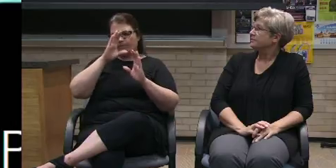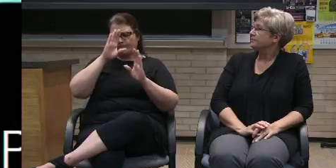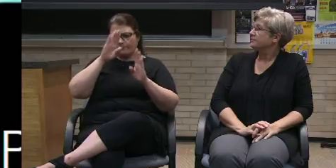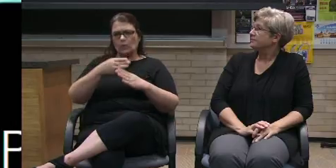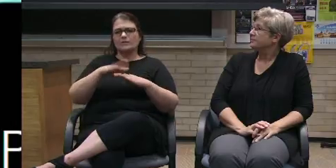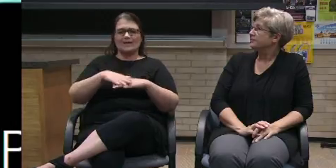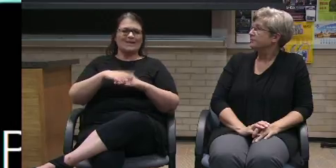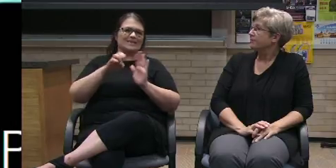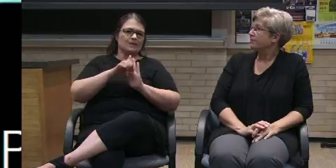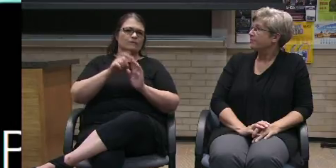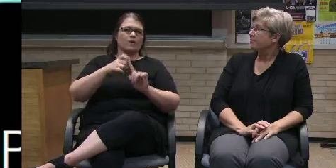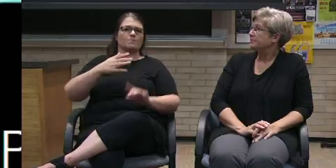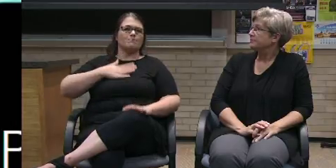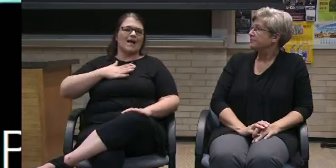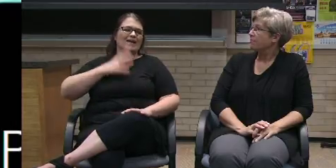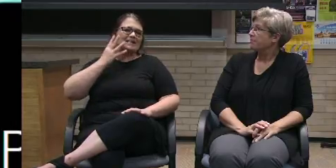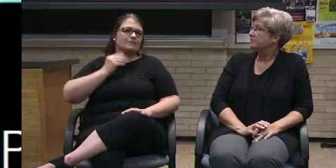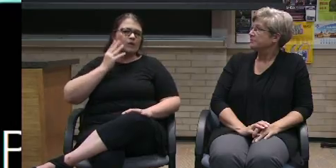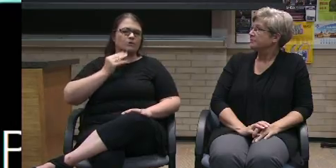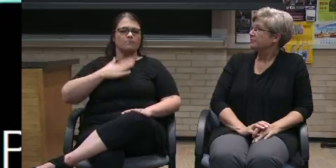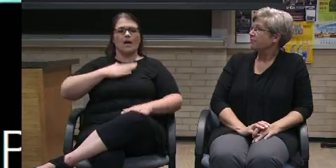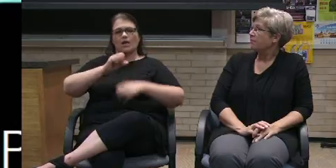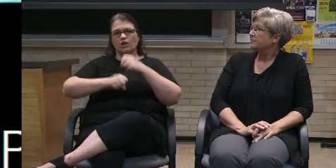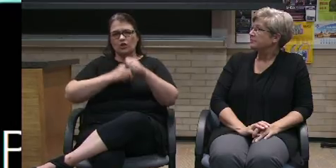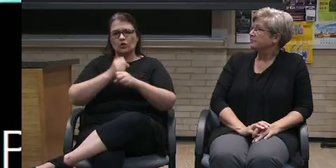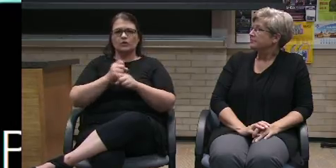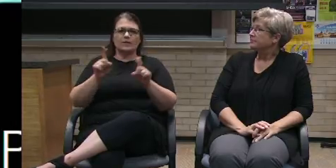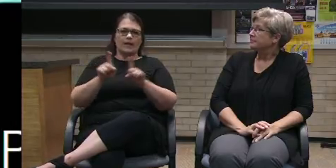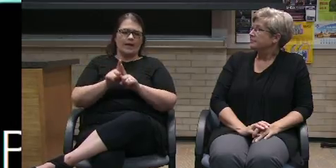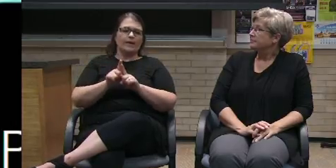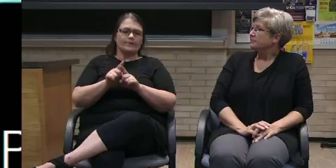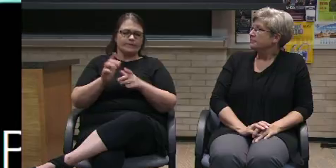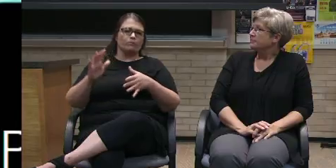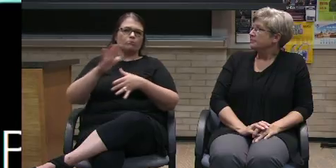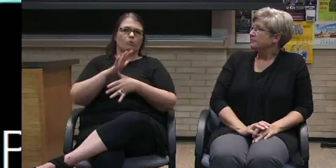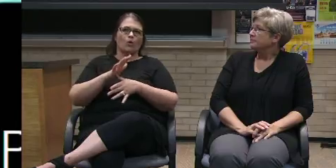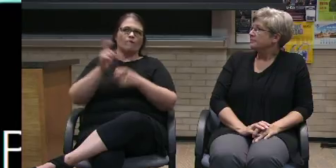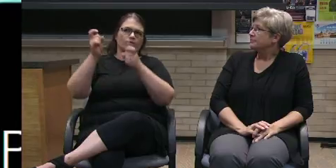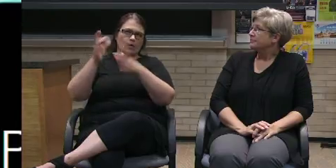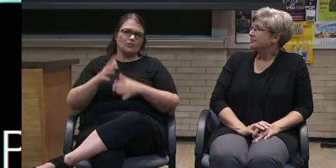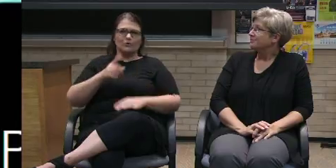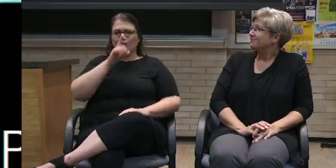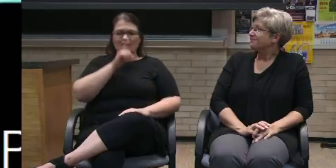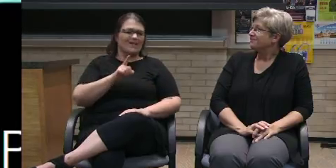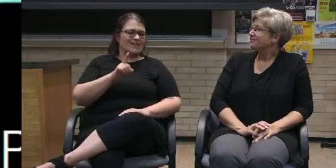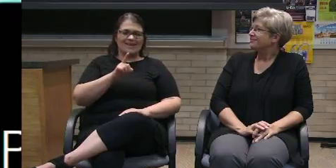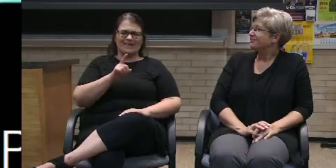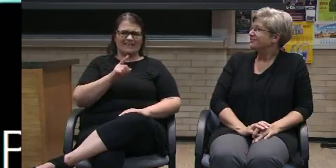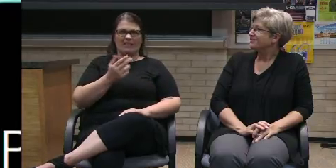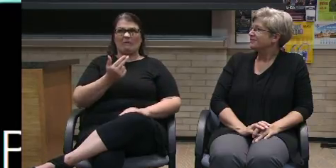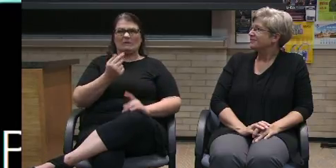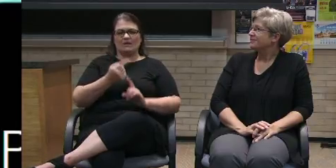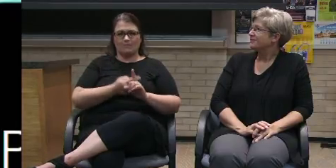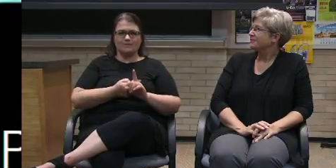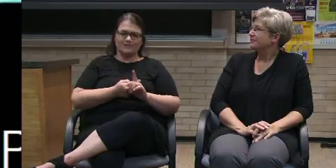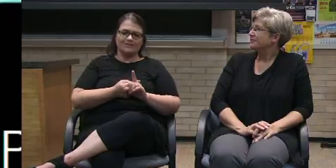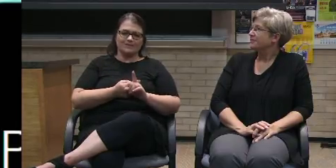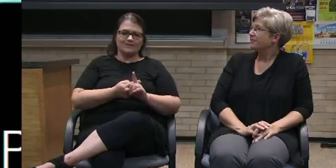experience working in my year as interim provost. Actually, it was 13 months, so I get an extra month in there. And